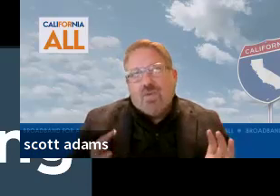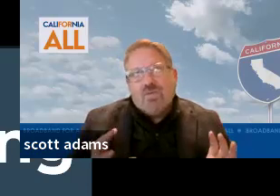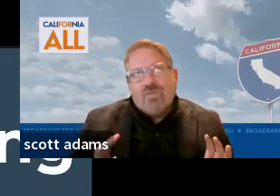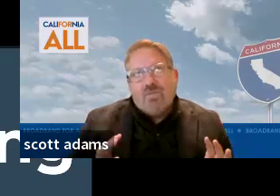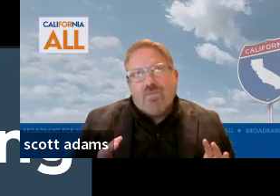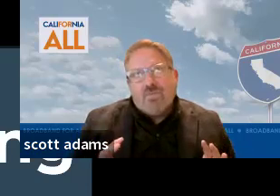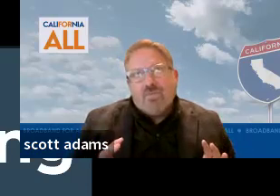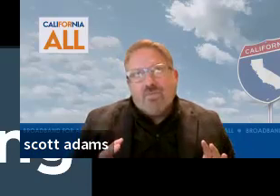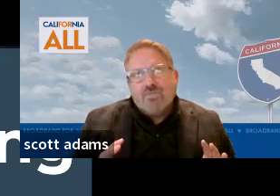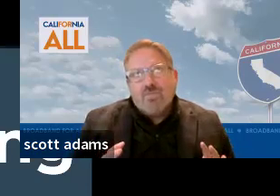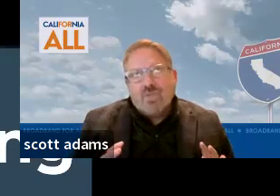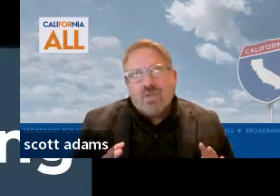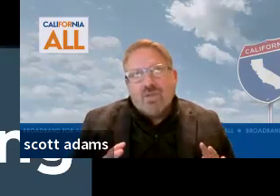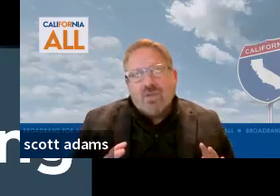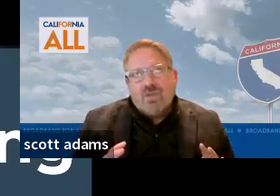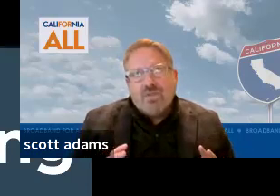that